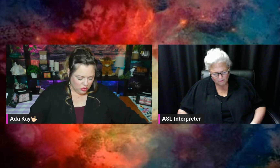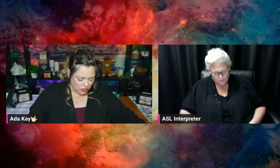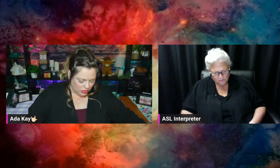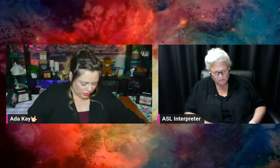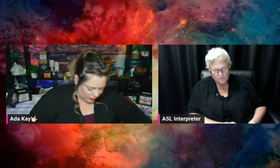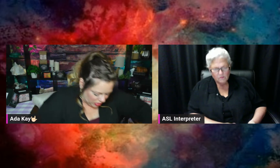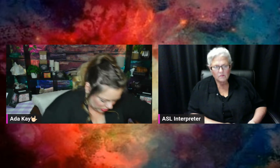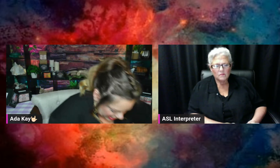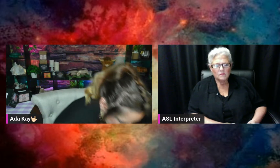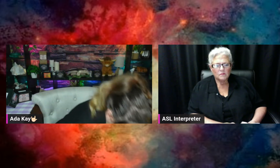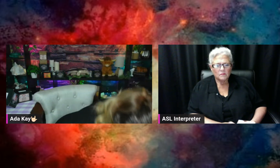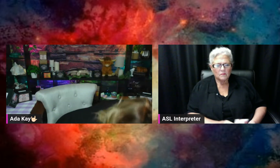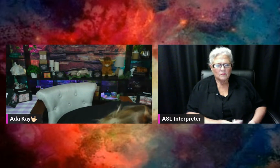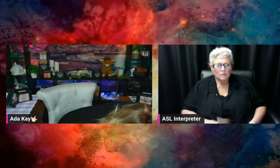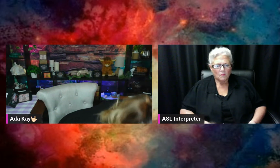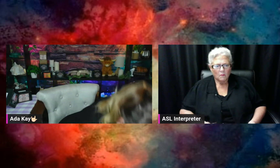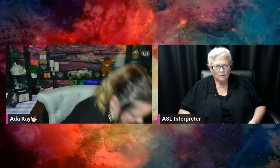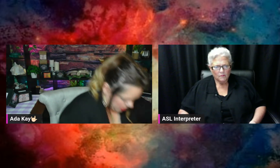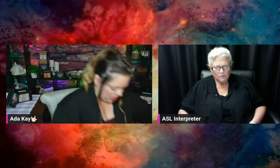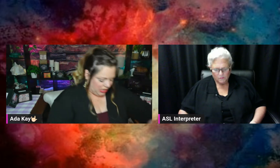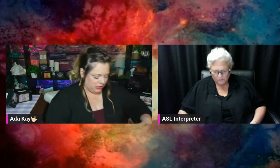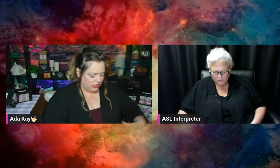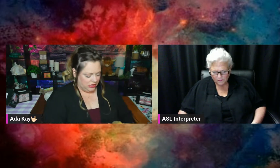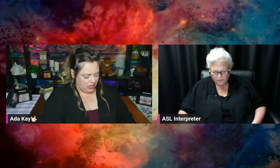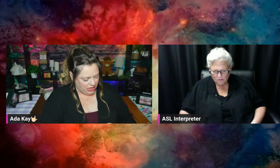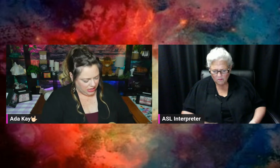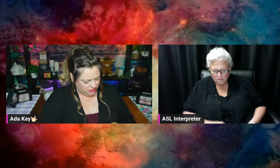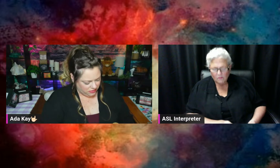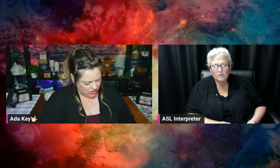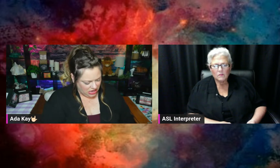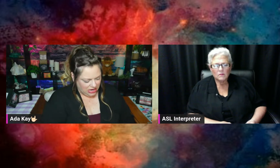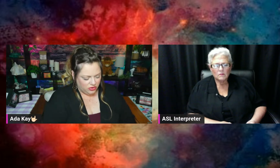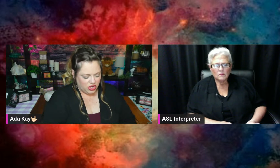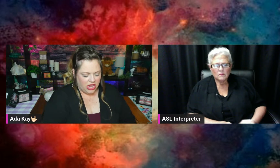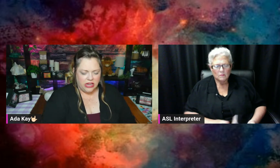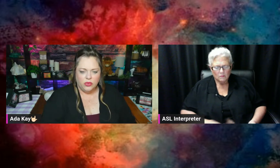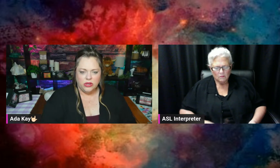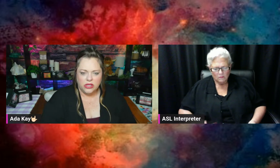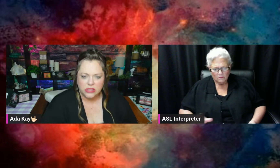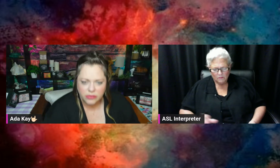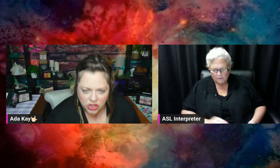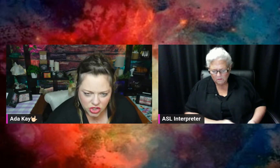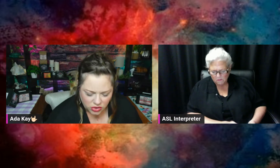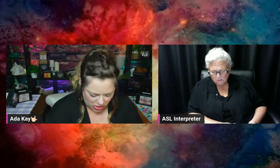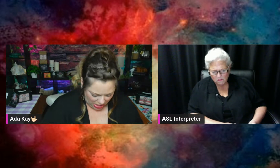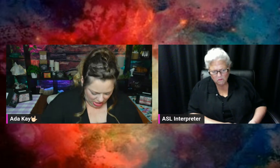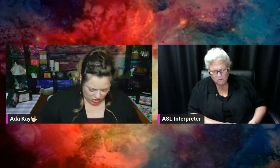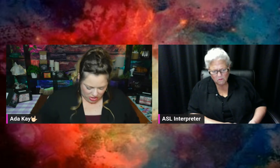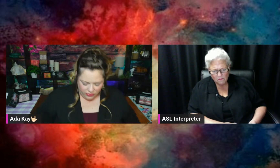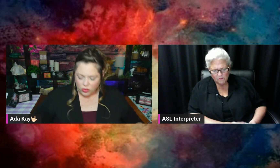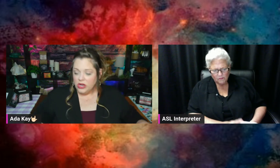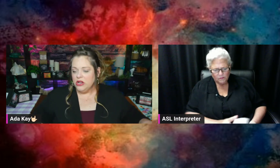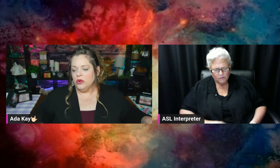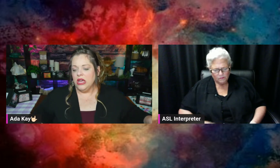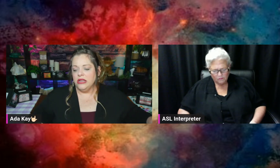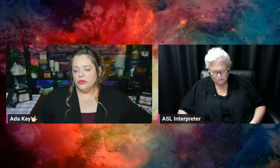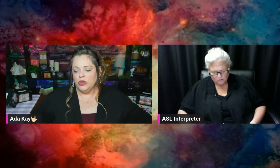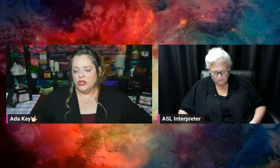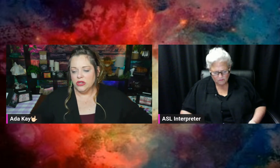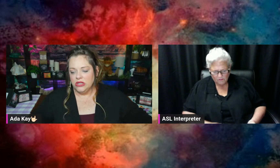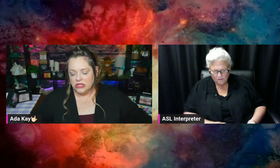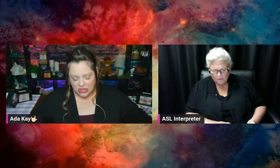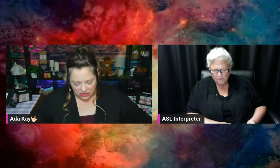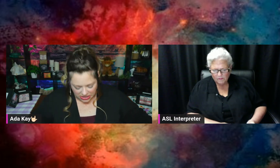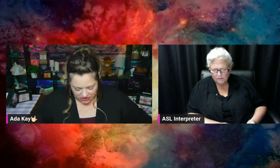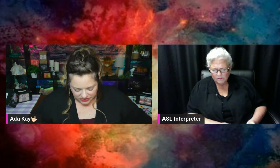in the courtroom. Oh, I got to do this. Sorry, guys. Don't you hate it when you get something in your shoe? You have a RICO case,